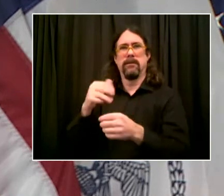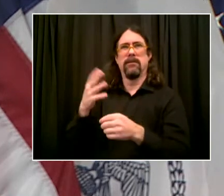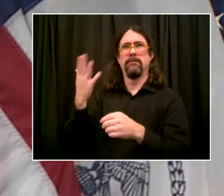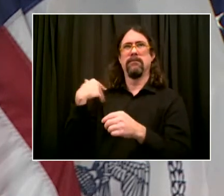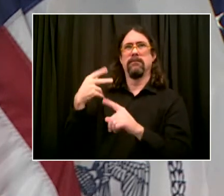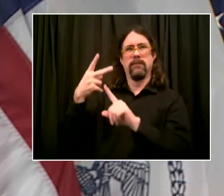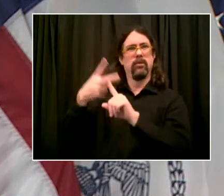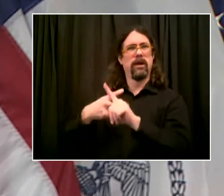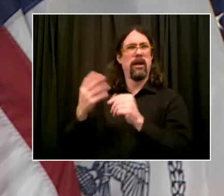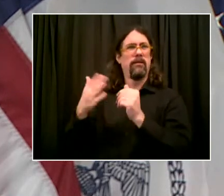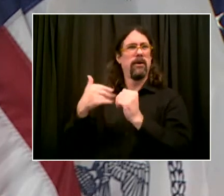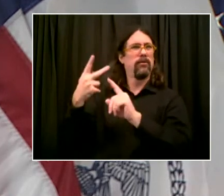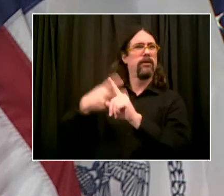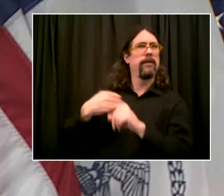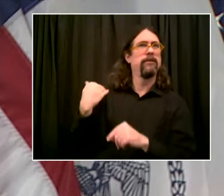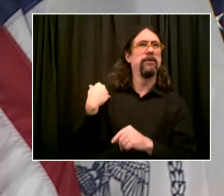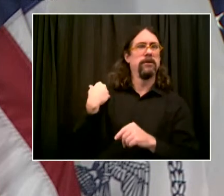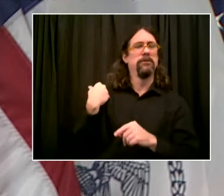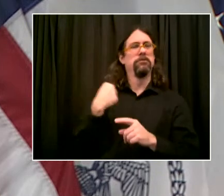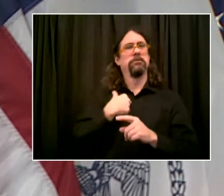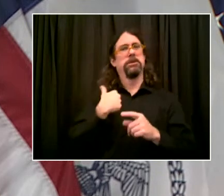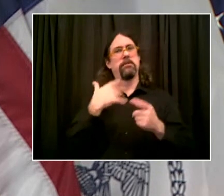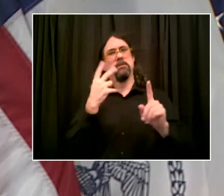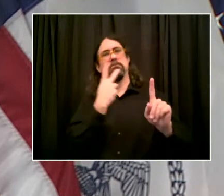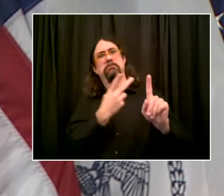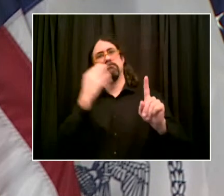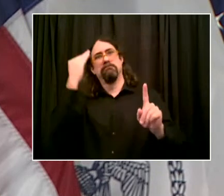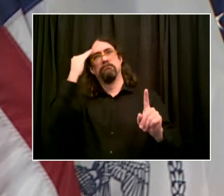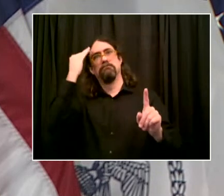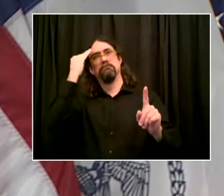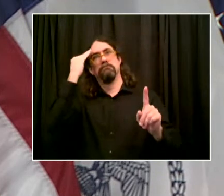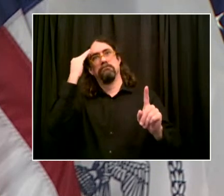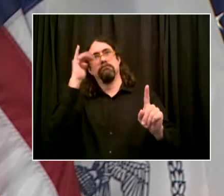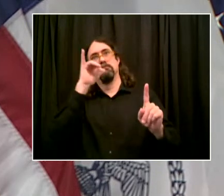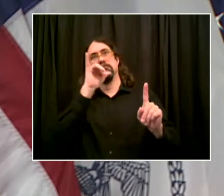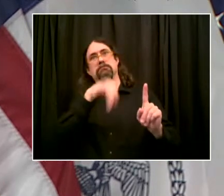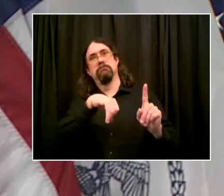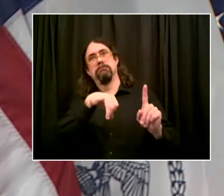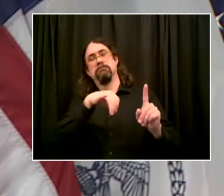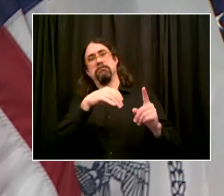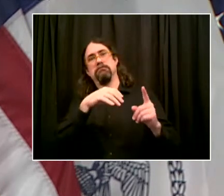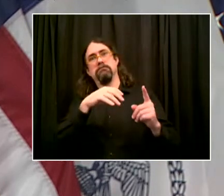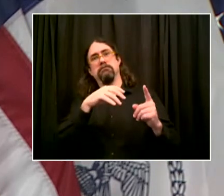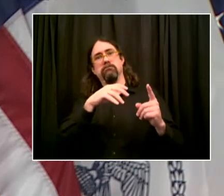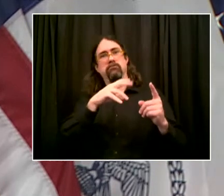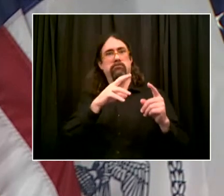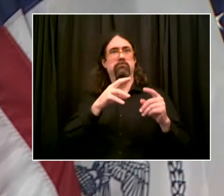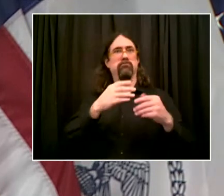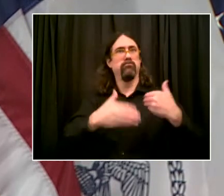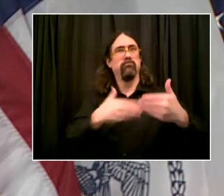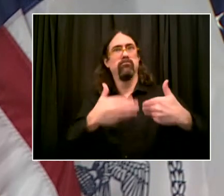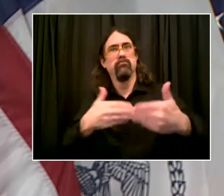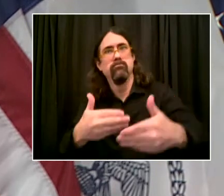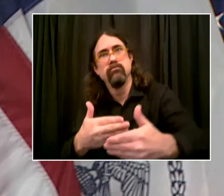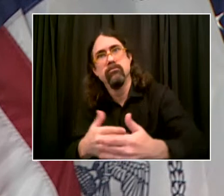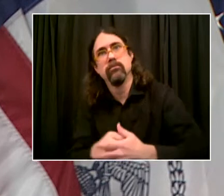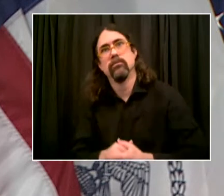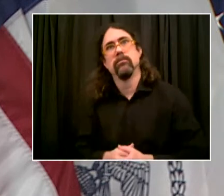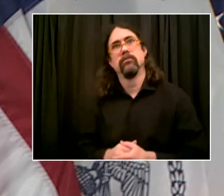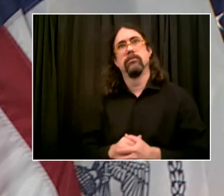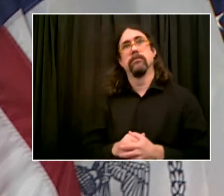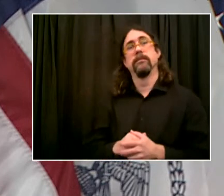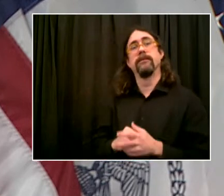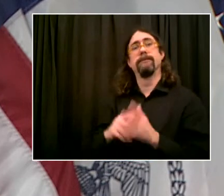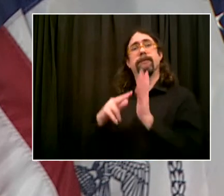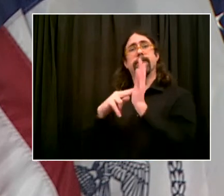we know, extensive majority of those folks are people who serve us, are people we wanted vaccinated for sure.